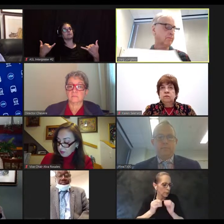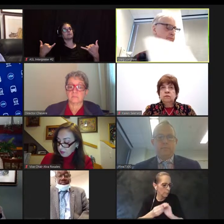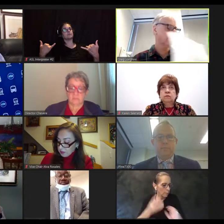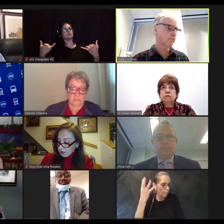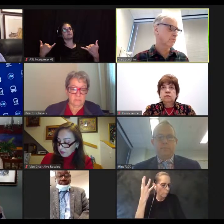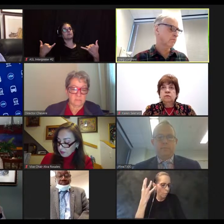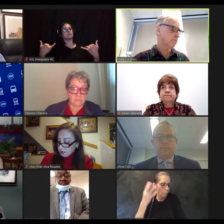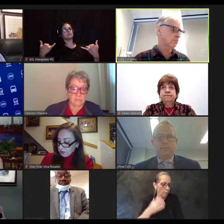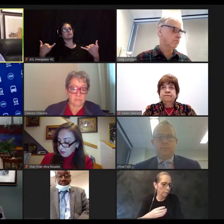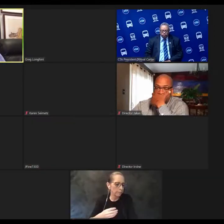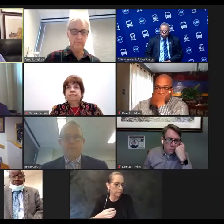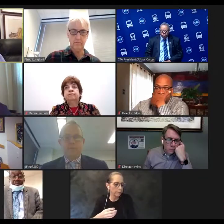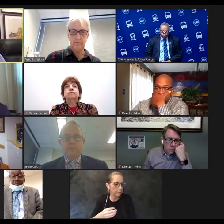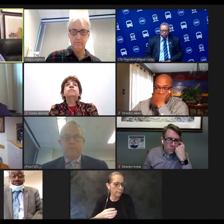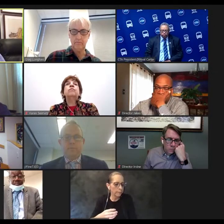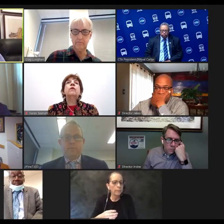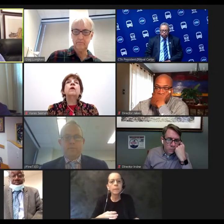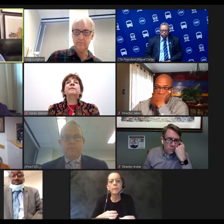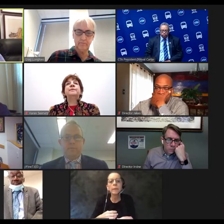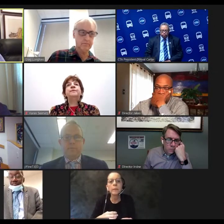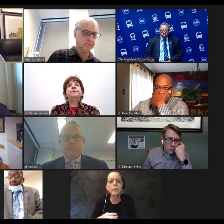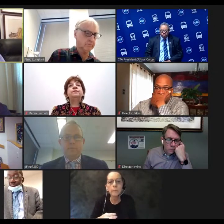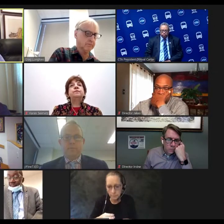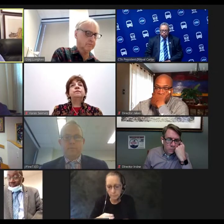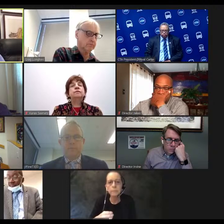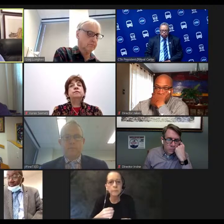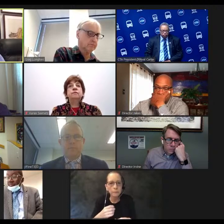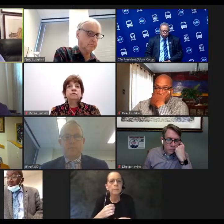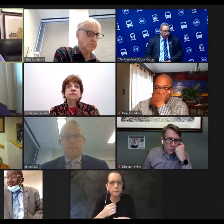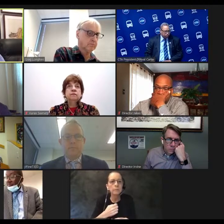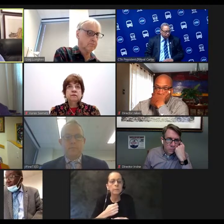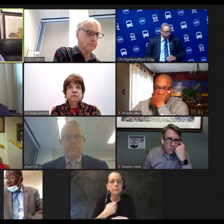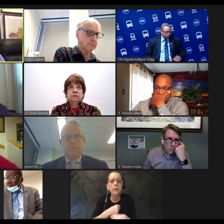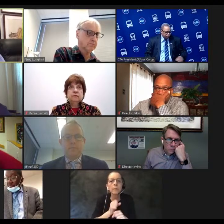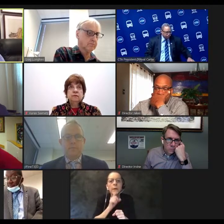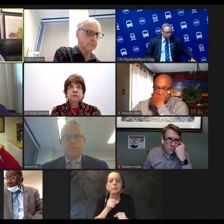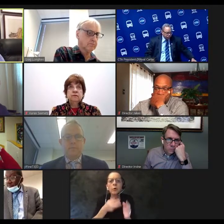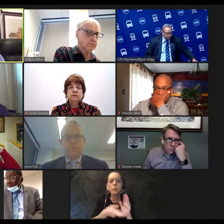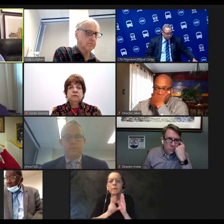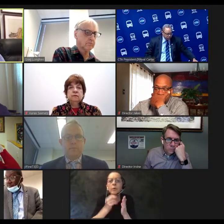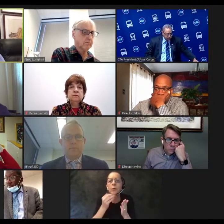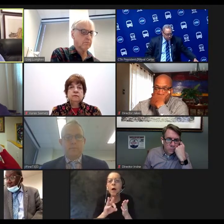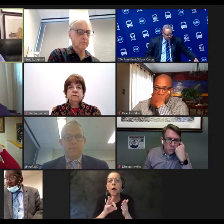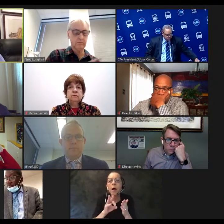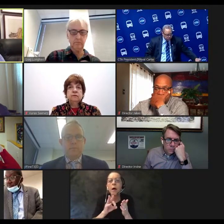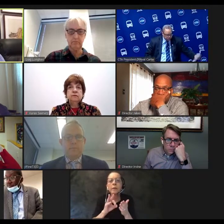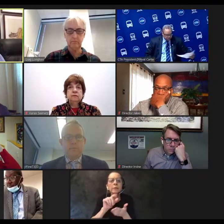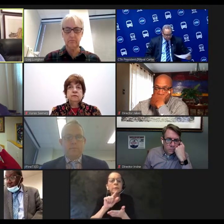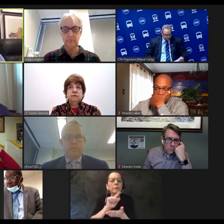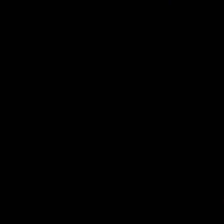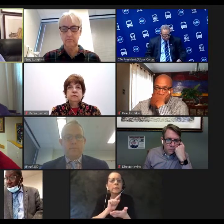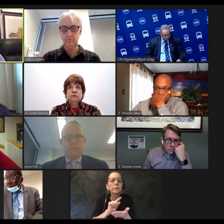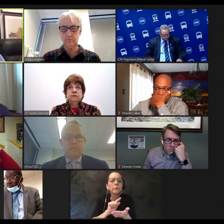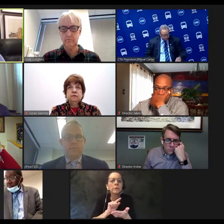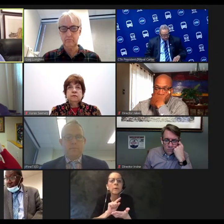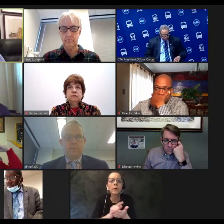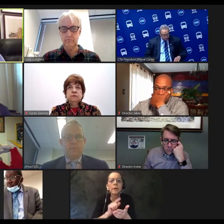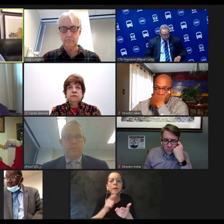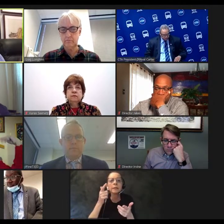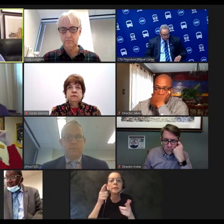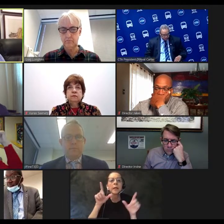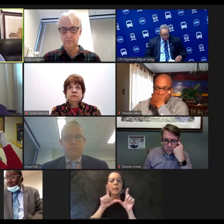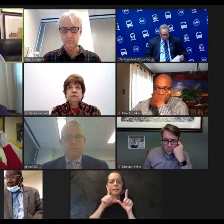4. Our next order of business is the review of an ordinance authorizing a license